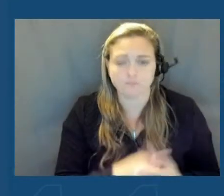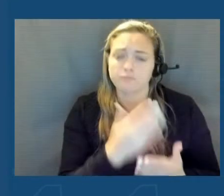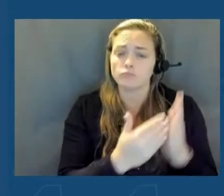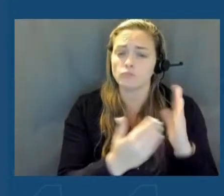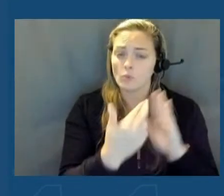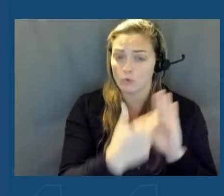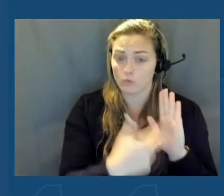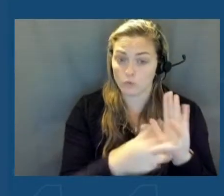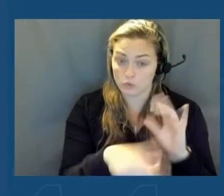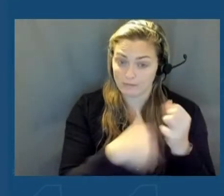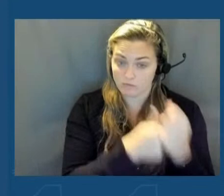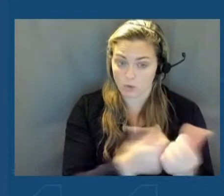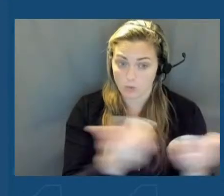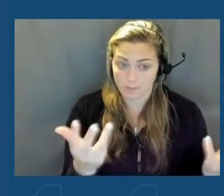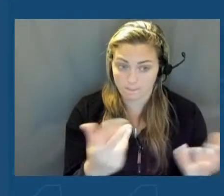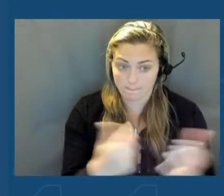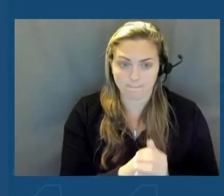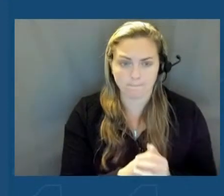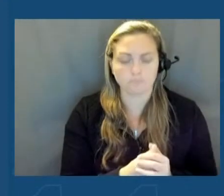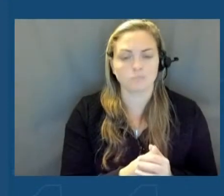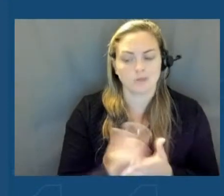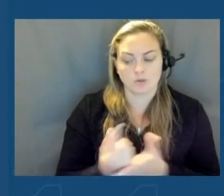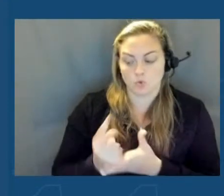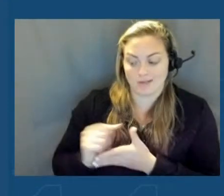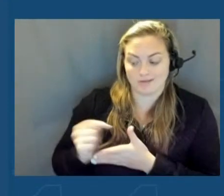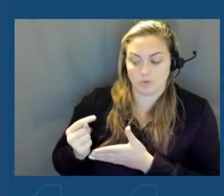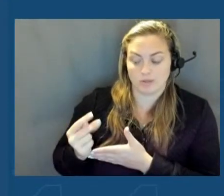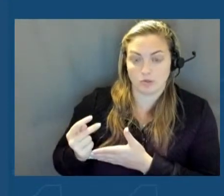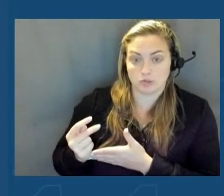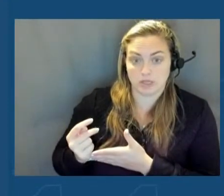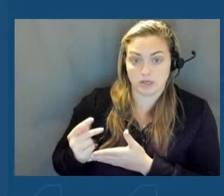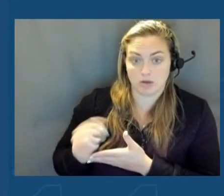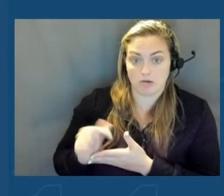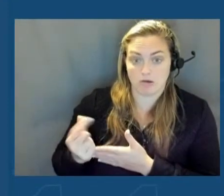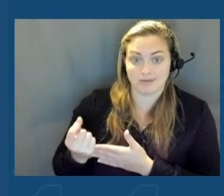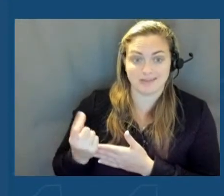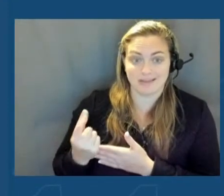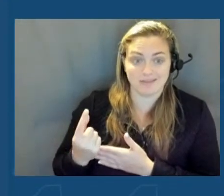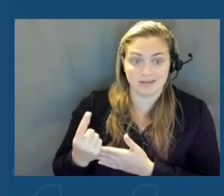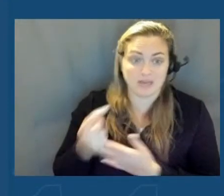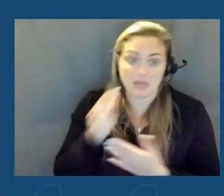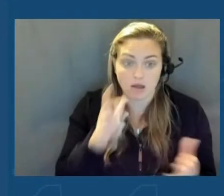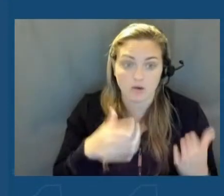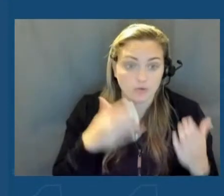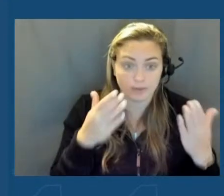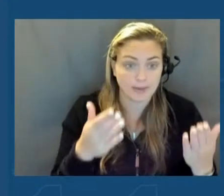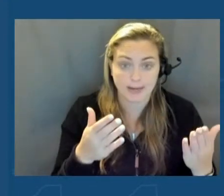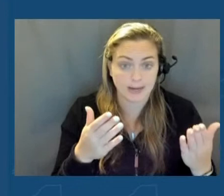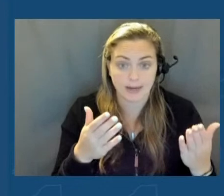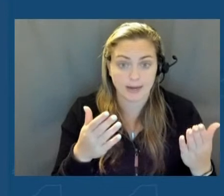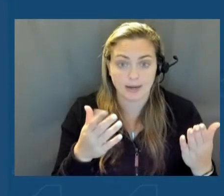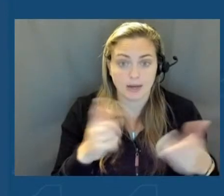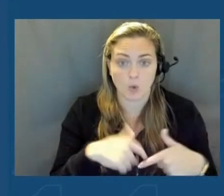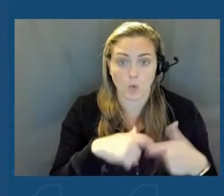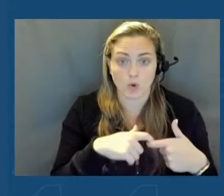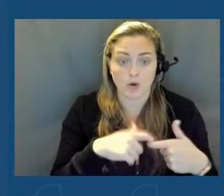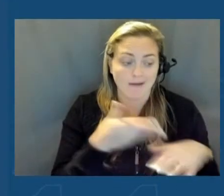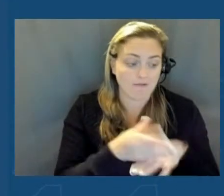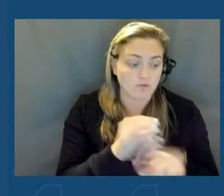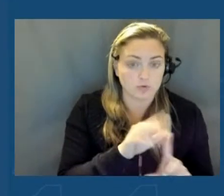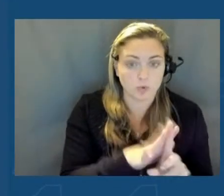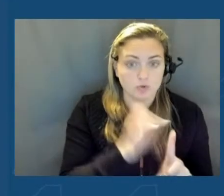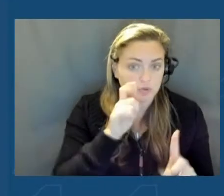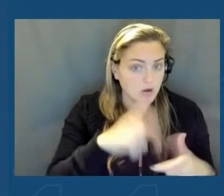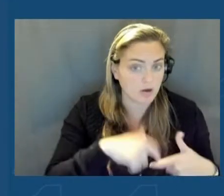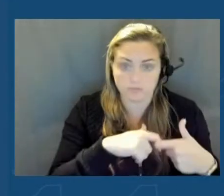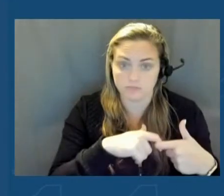clear on this. As of last Thursday, August 11th, the CDC is no longer recommending quarantining due to exposure.